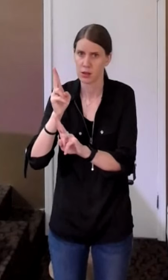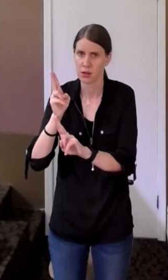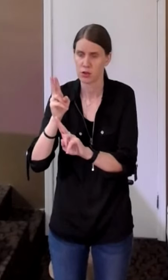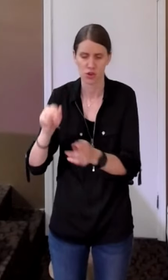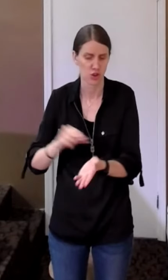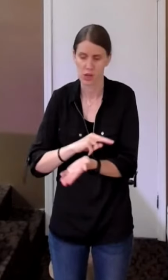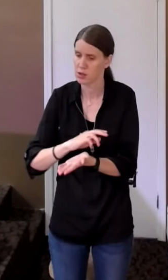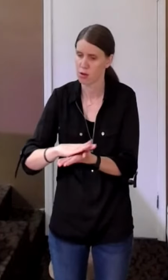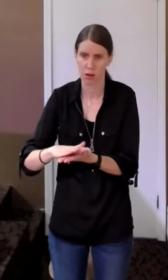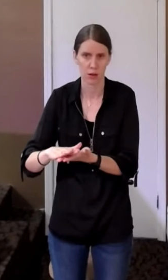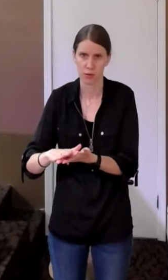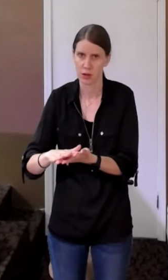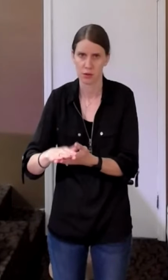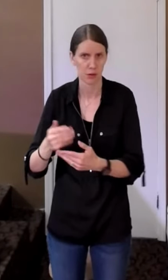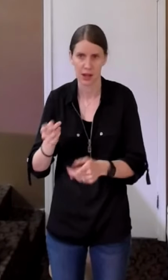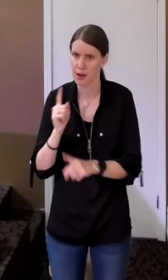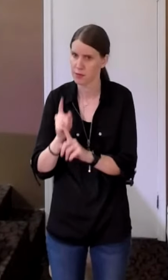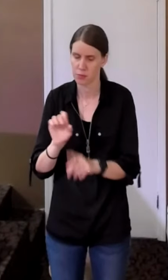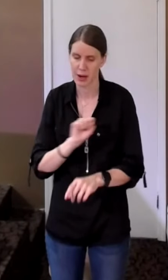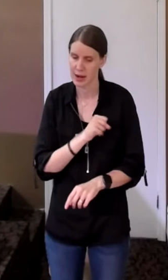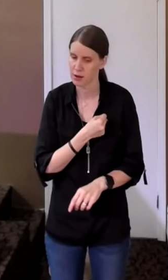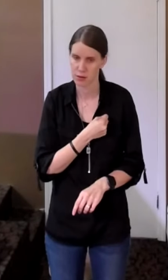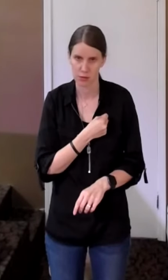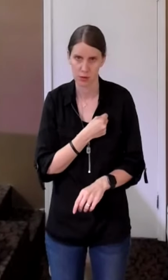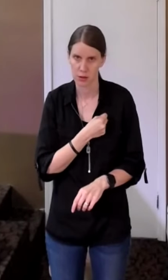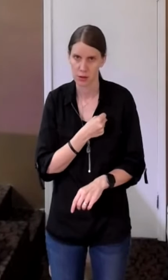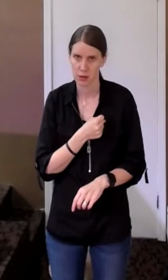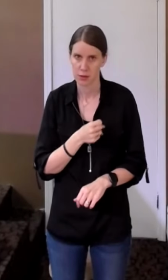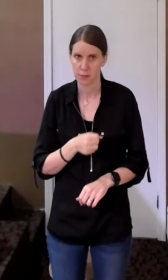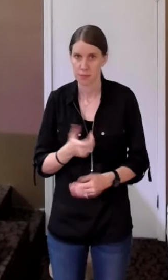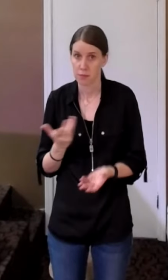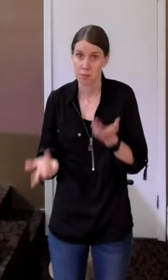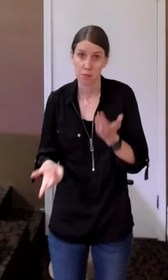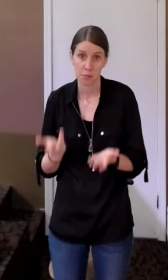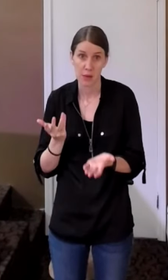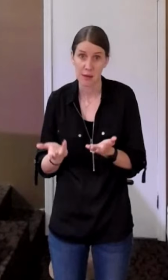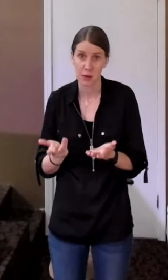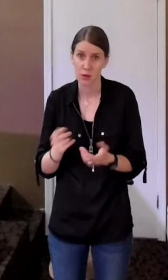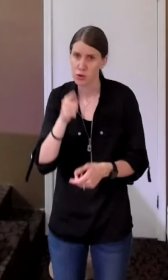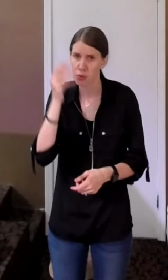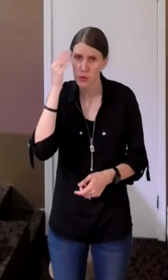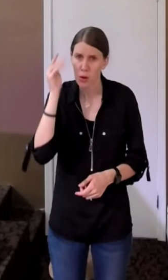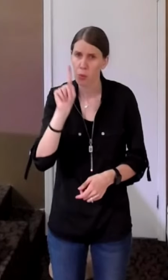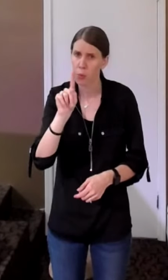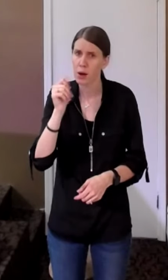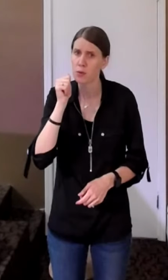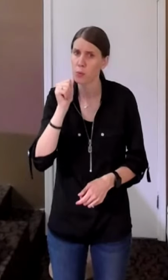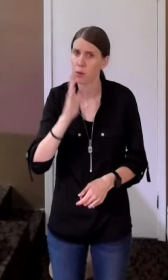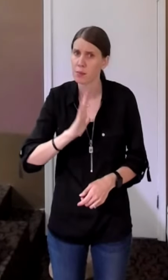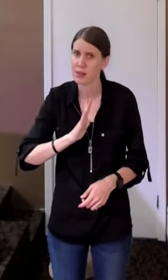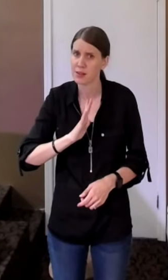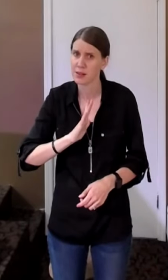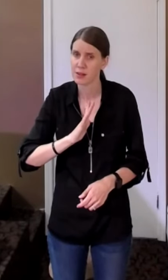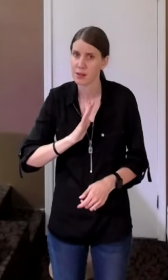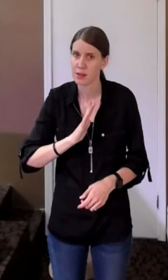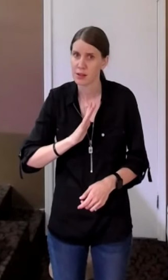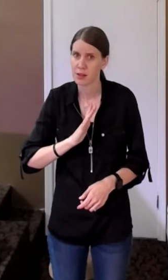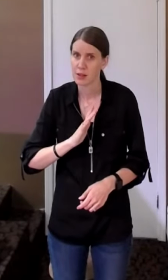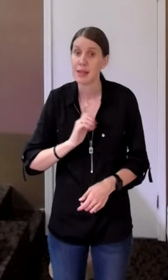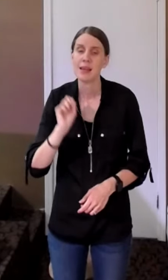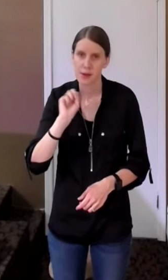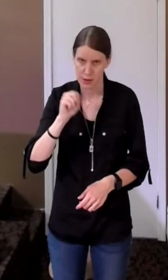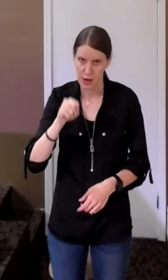not have the right attributes. There's probably someone in your life. You honor, respect the fact that God